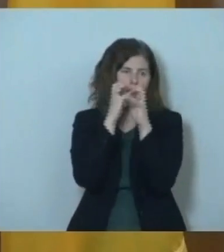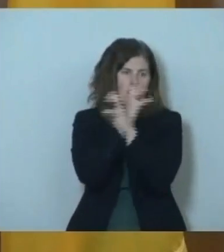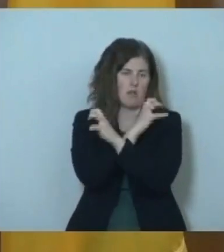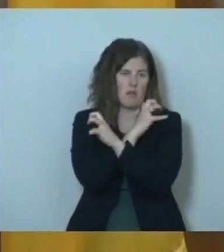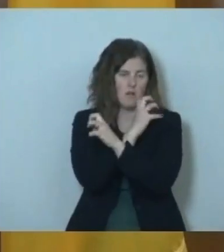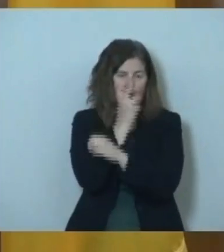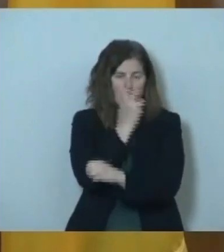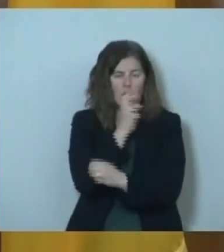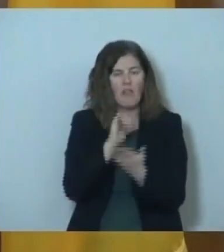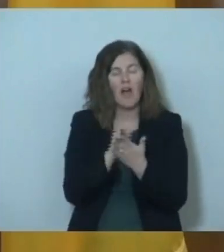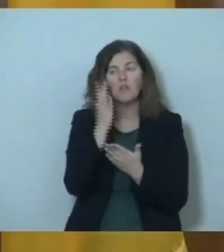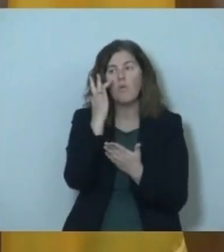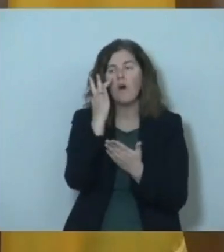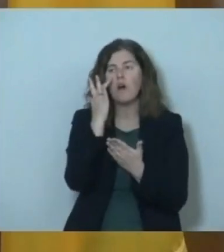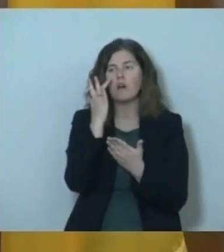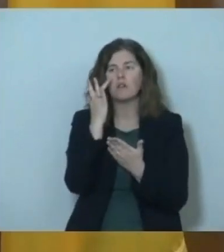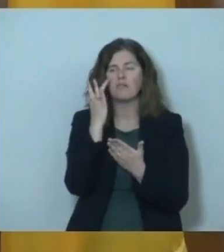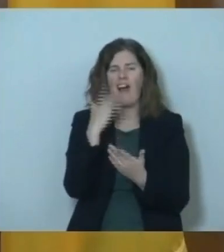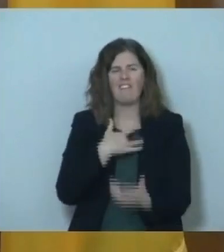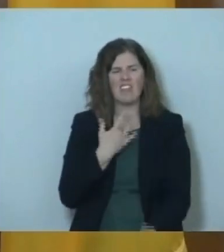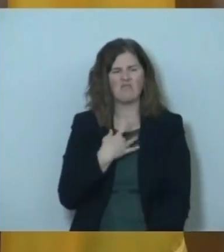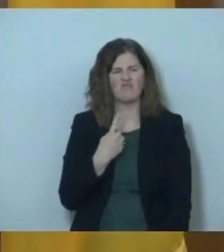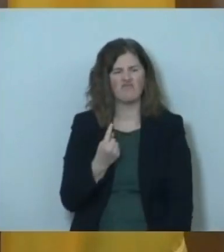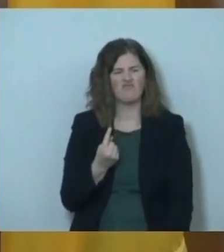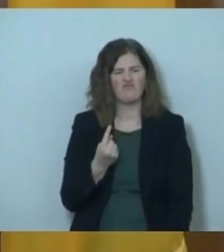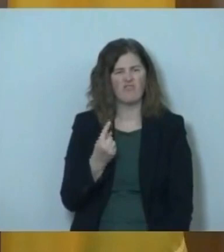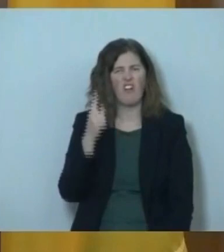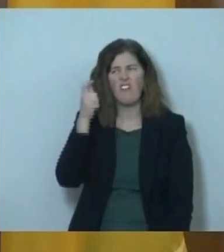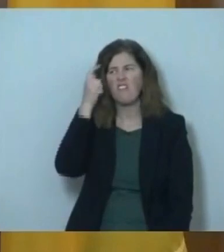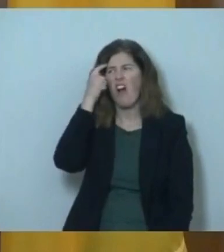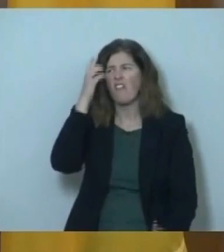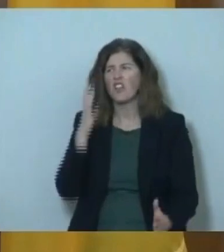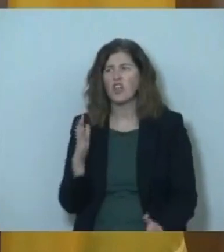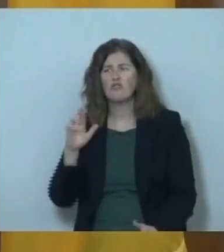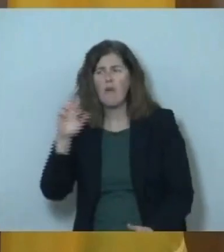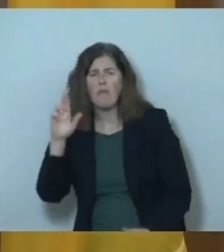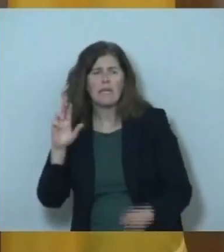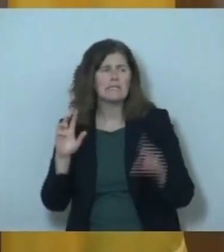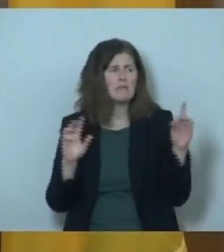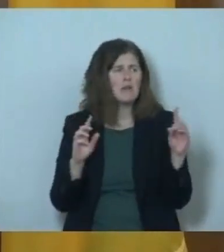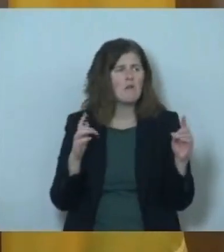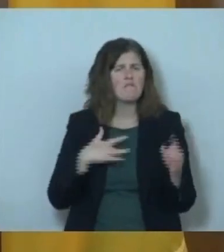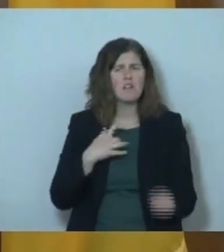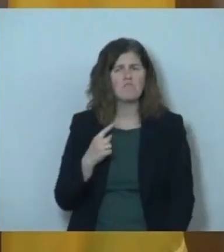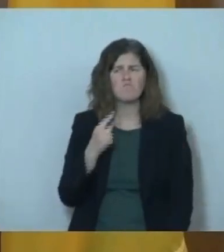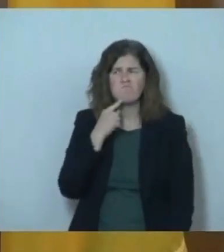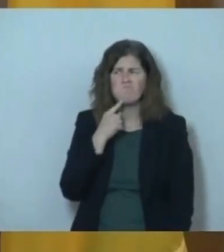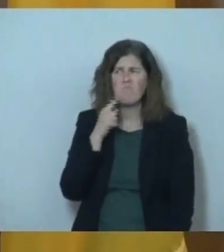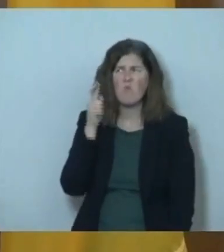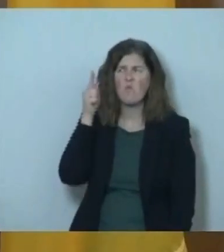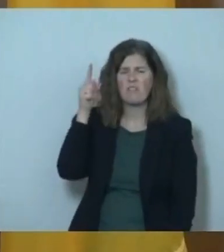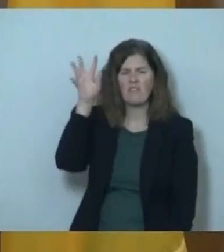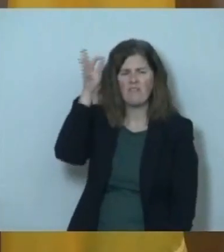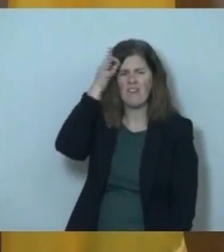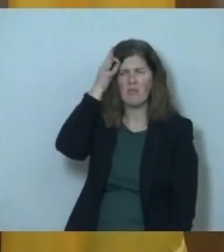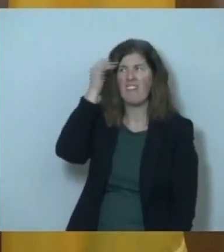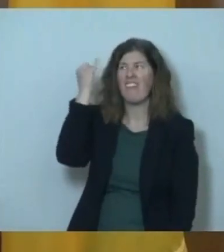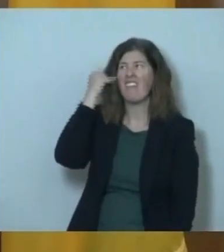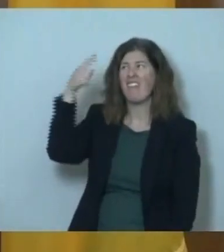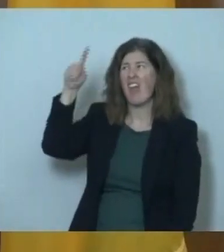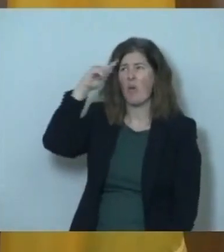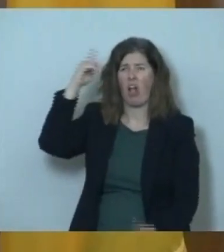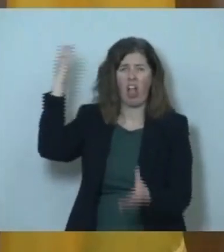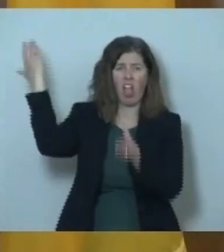is why there's such great disappointment by governors, bipartisan at the federal government. If you're going to interfere with the supply